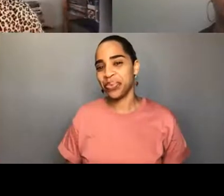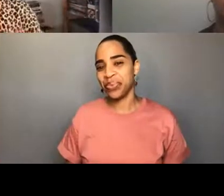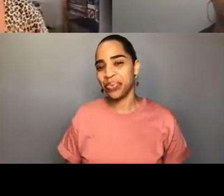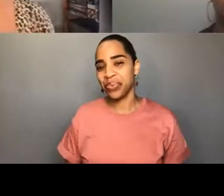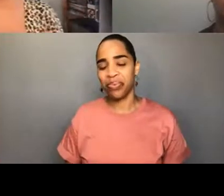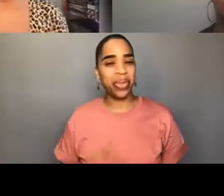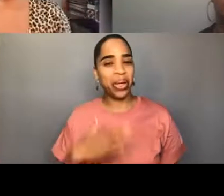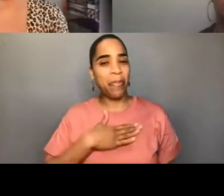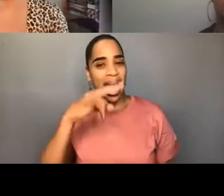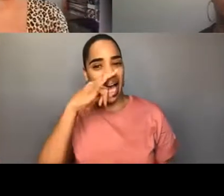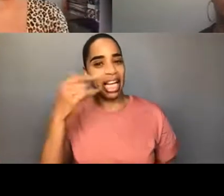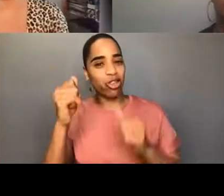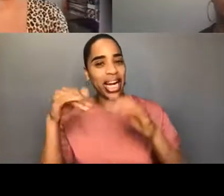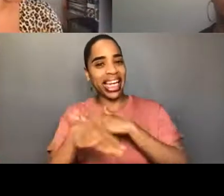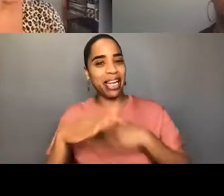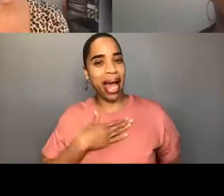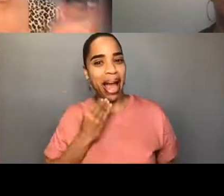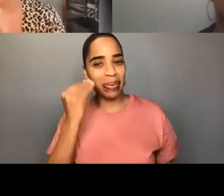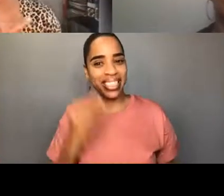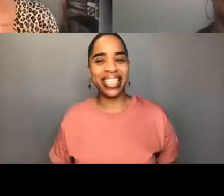y'all. My child is trying to get in the house.